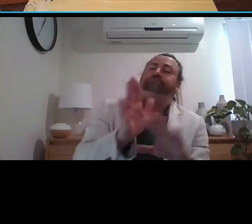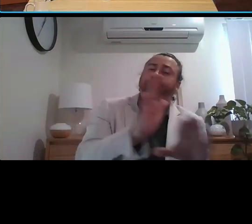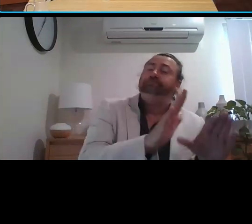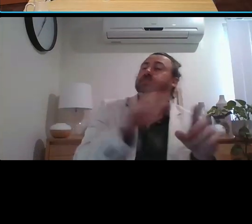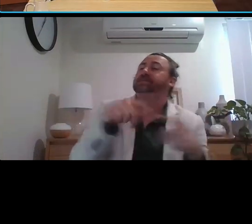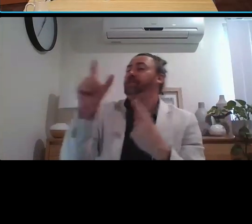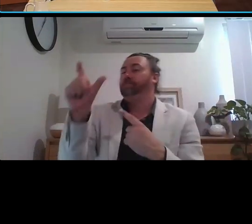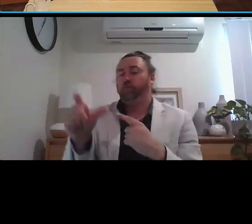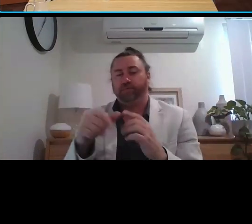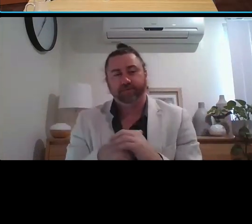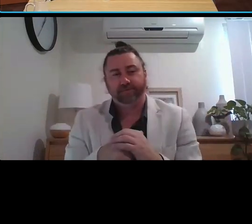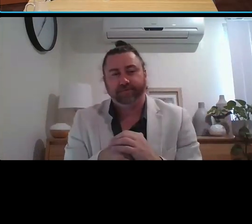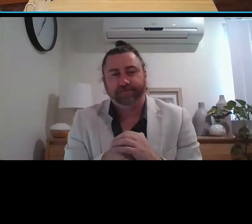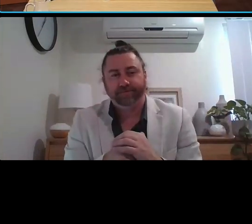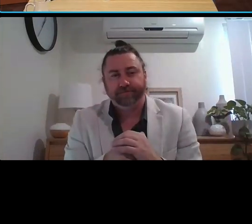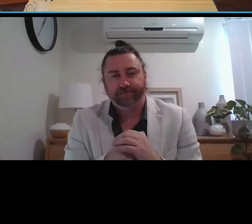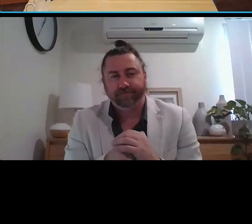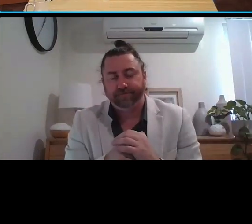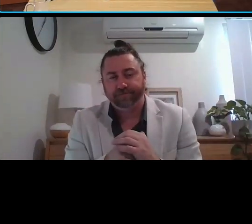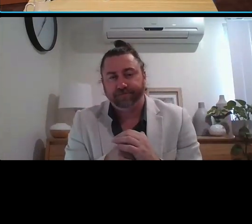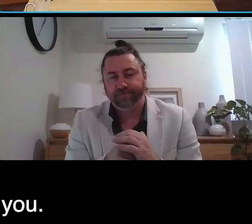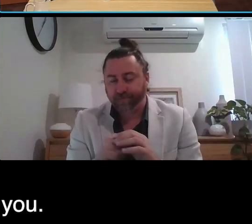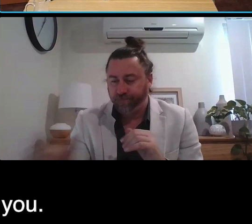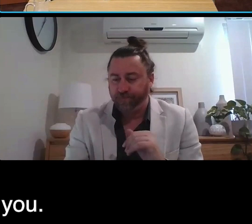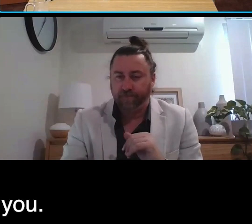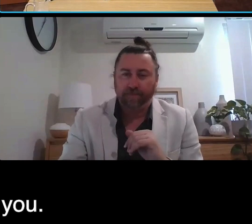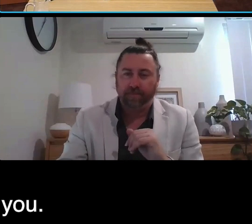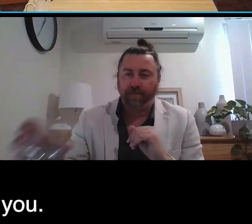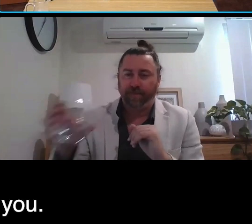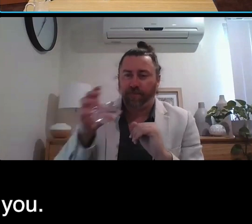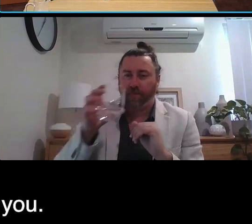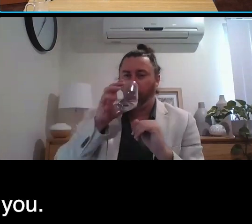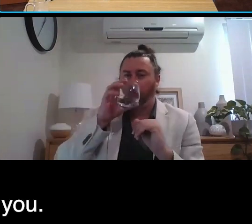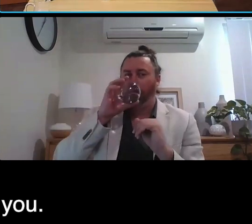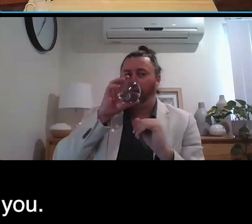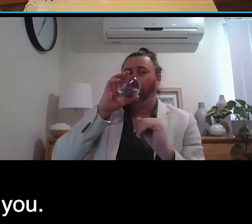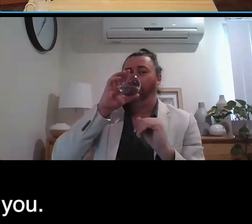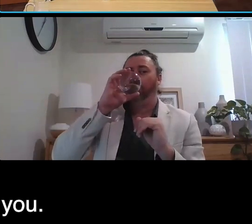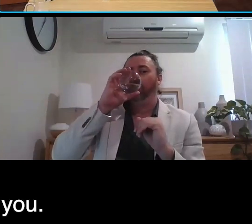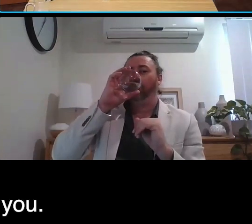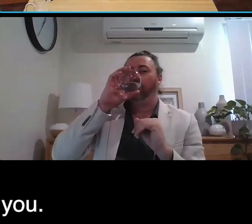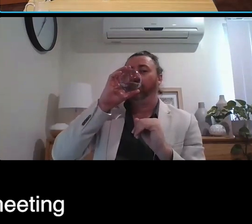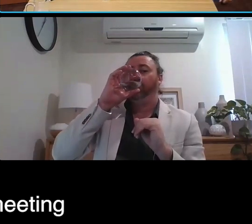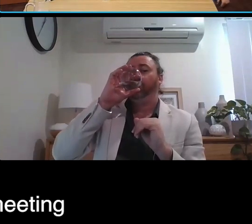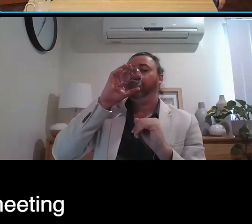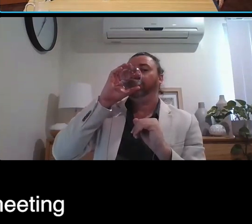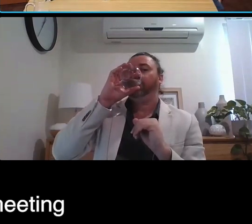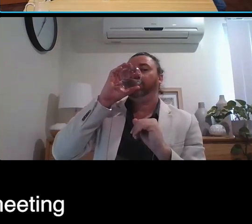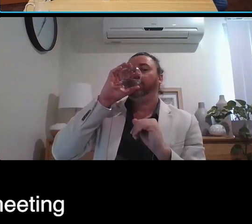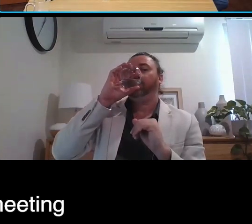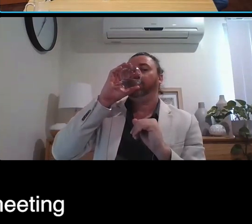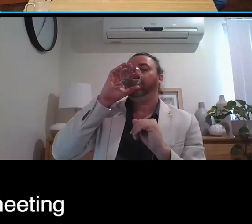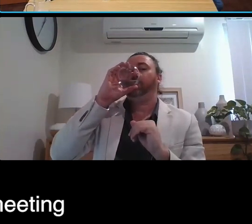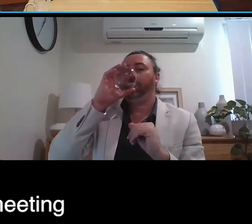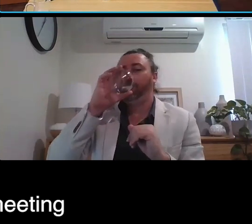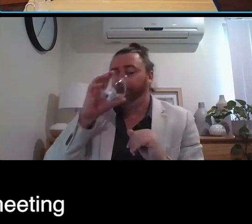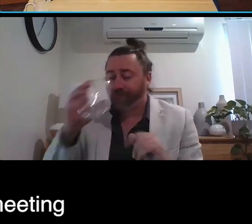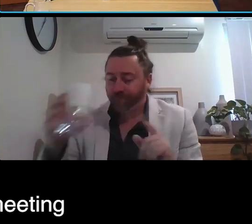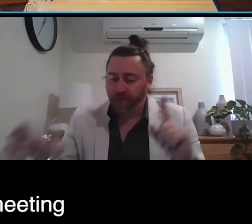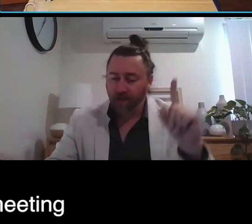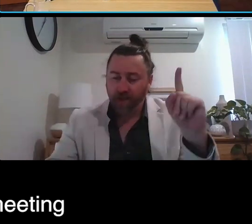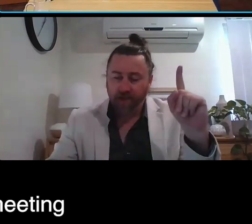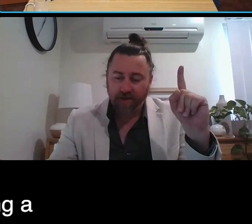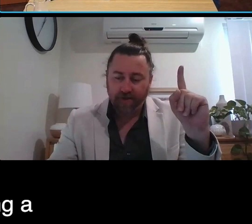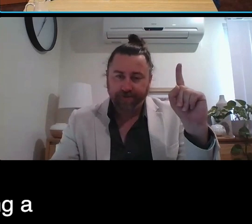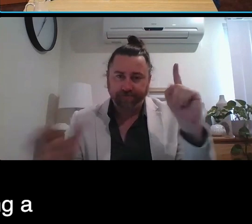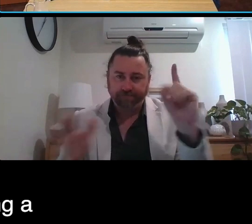we might jump to the next one. So Mark, I think this is going to be one for you, but if you get a 3-star for care